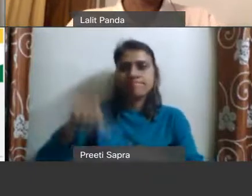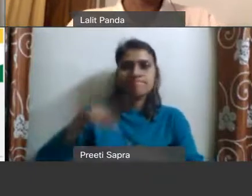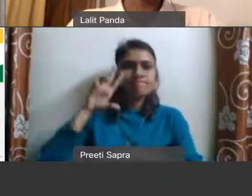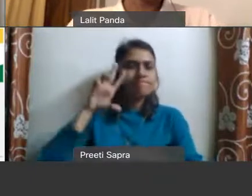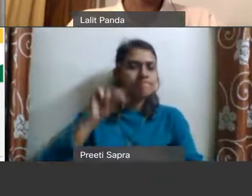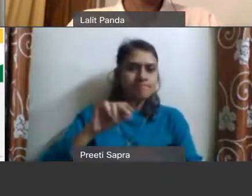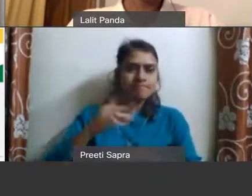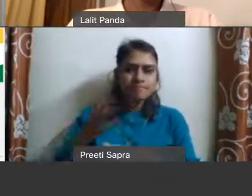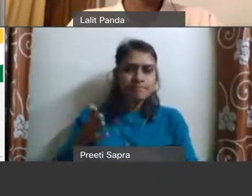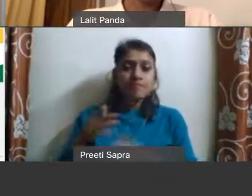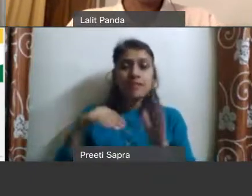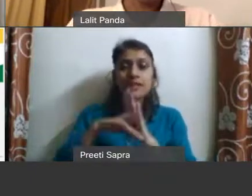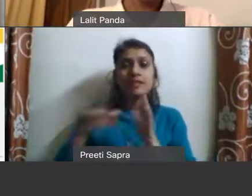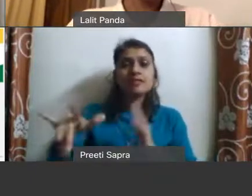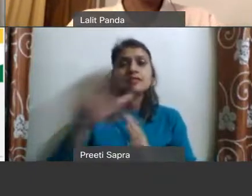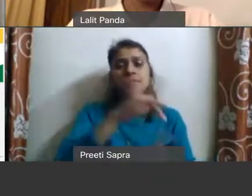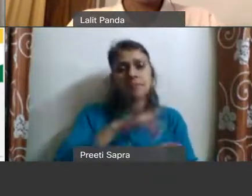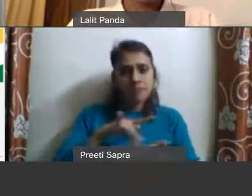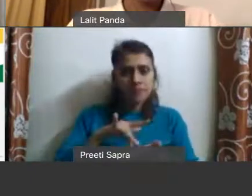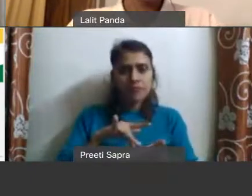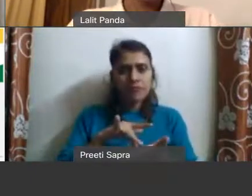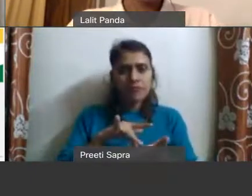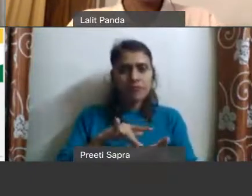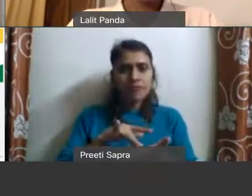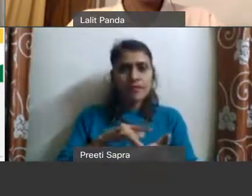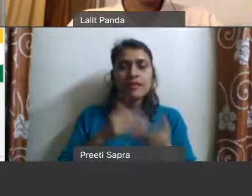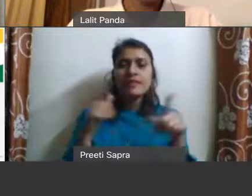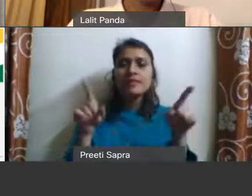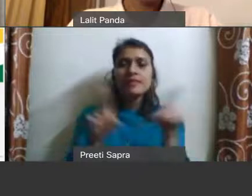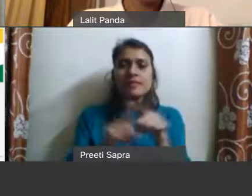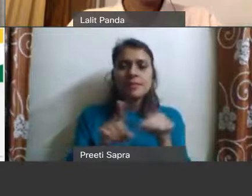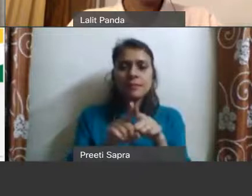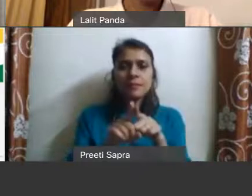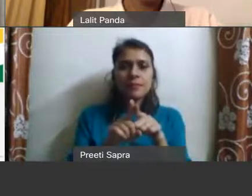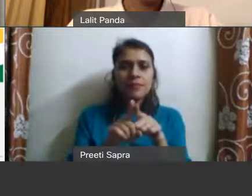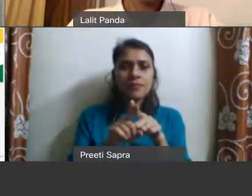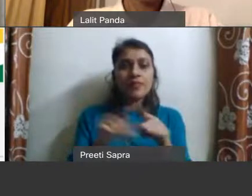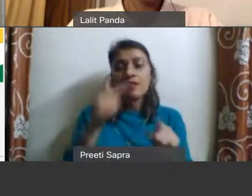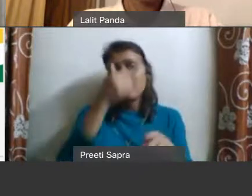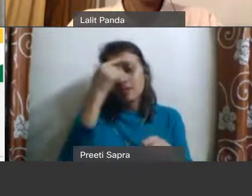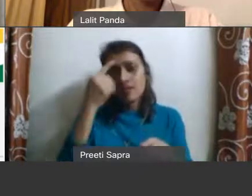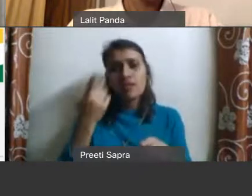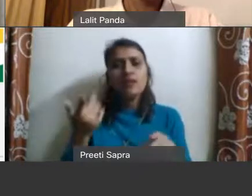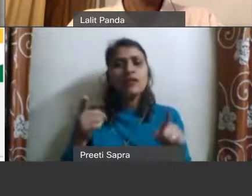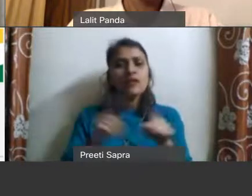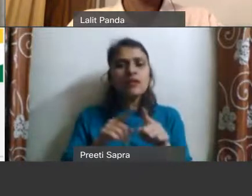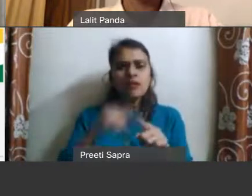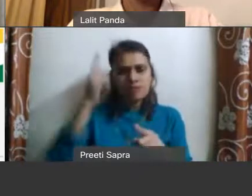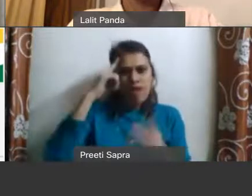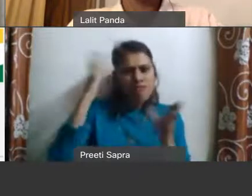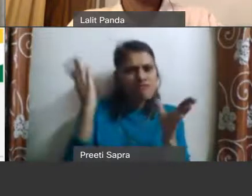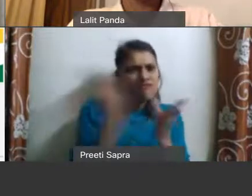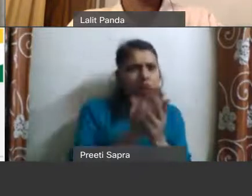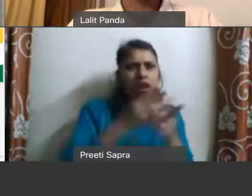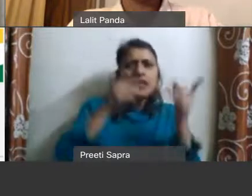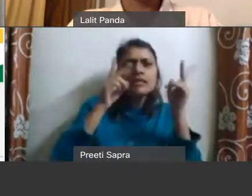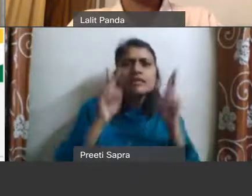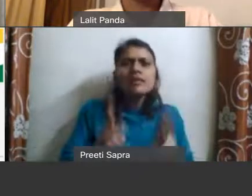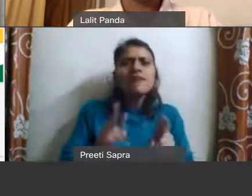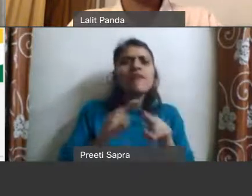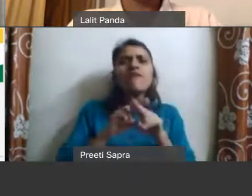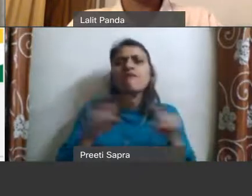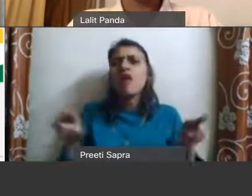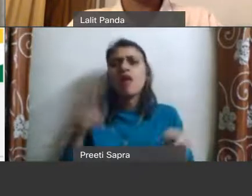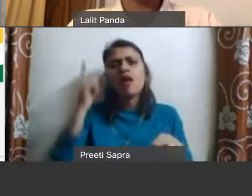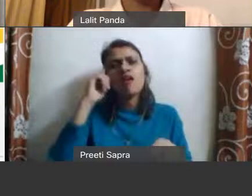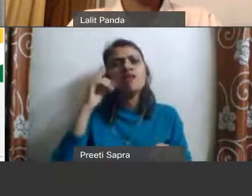of environment. And that kind of prejudice and that kind of stereotype just does not hold water. When